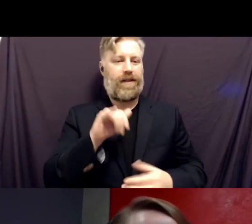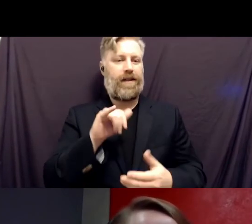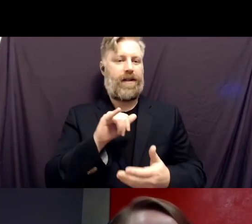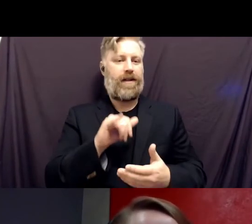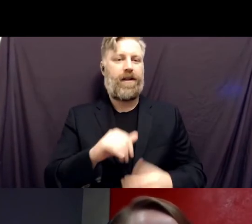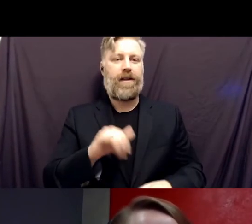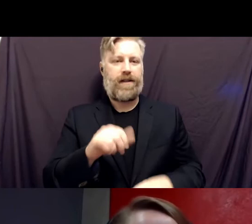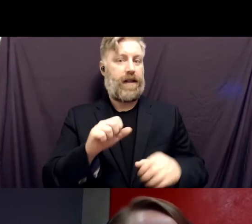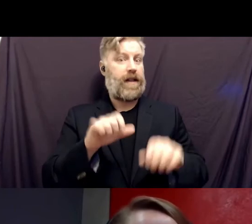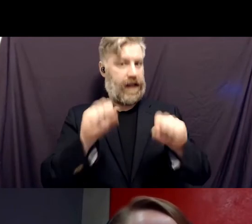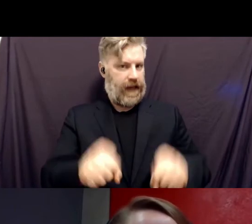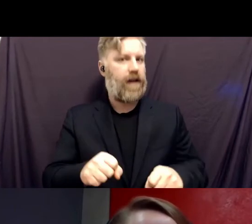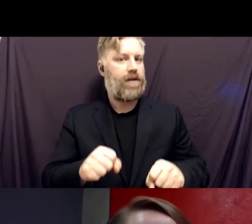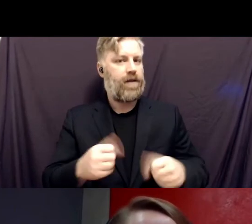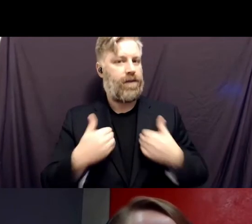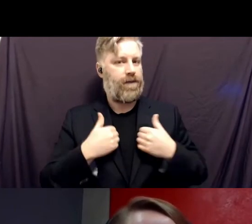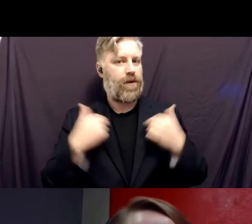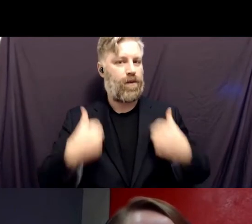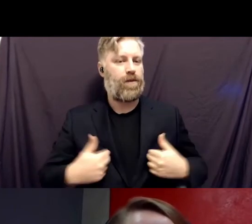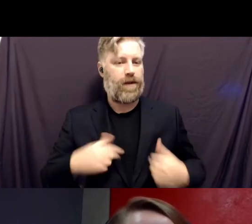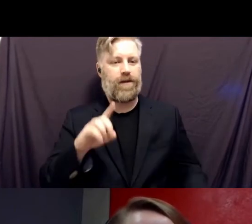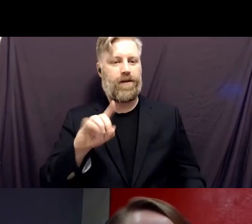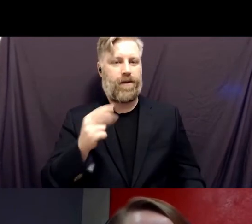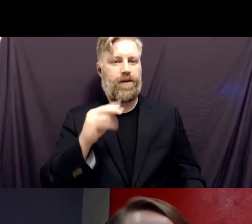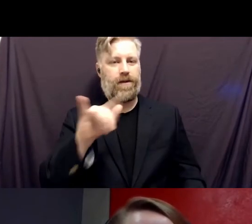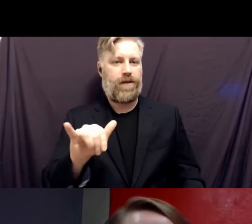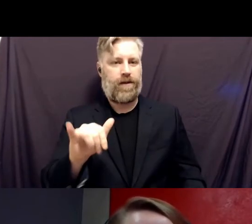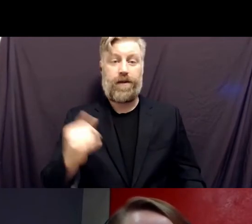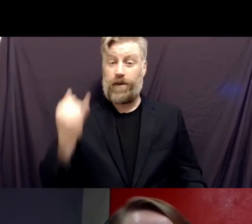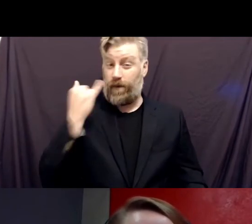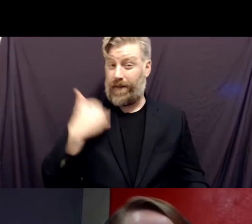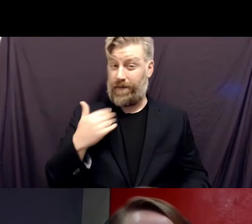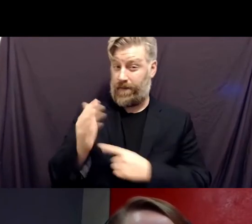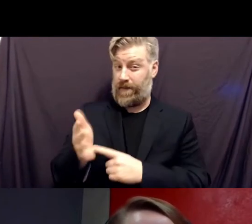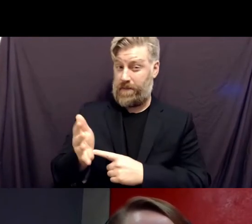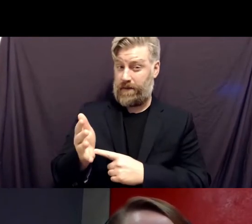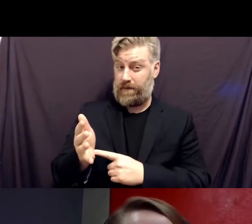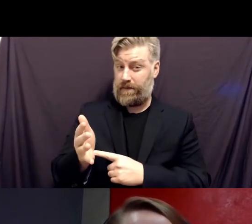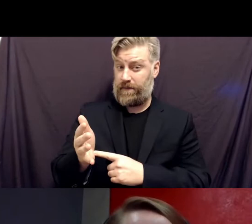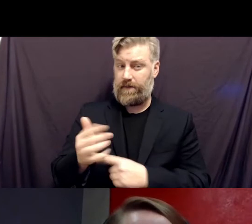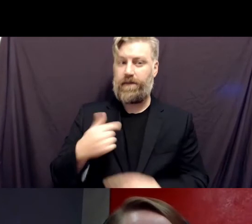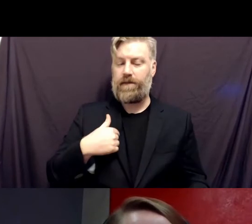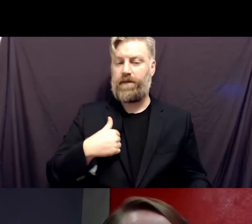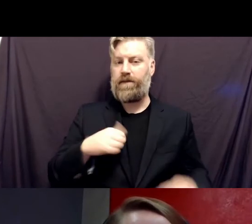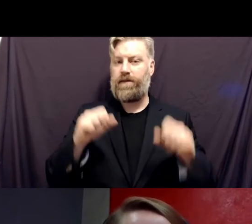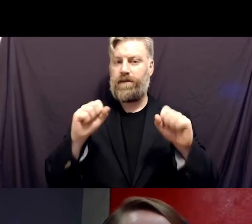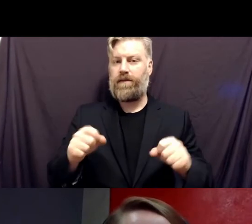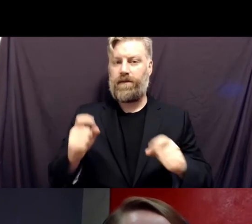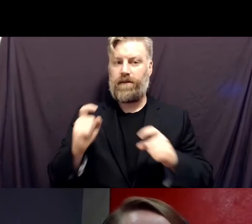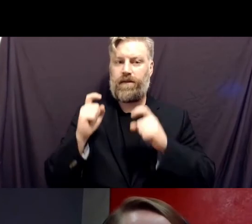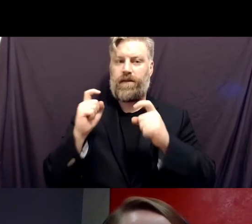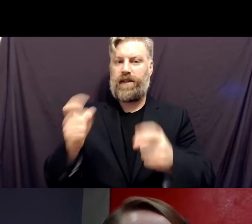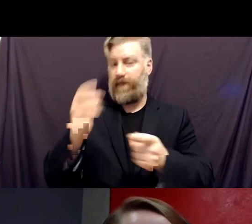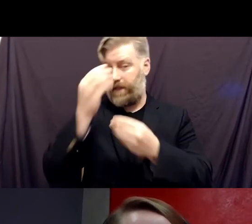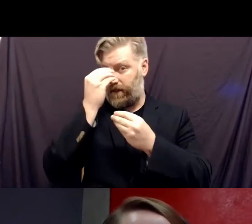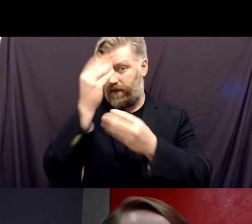if you, do we have some time? If you have 5 minutes, if you give me 5 minutes, I will give you an